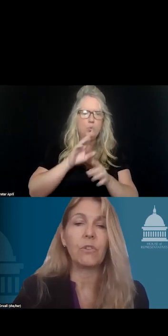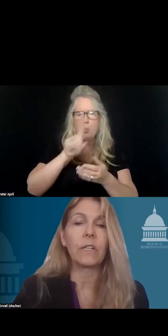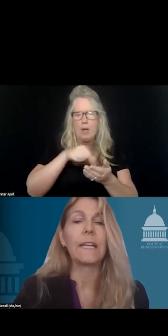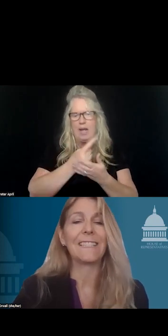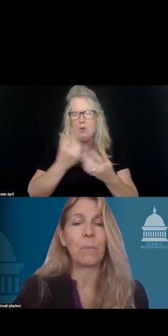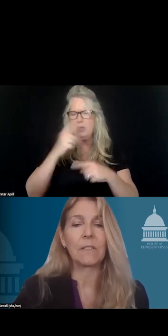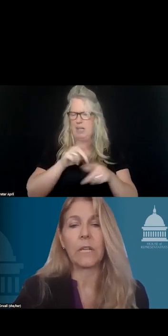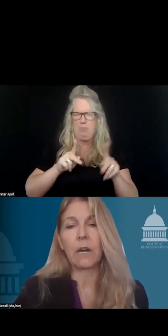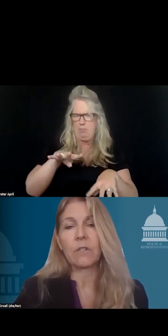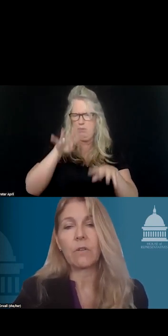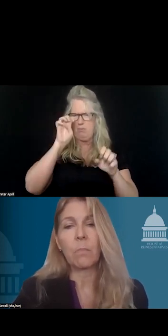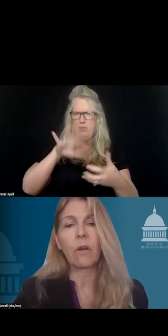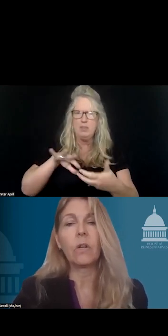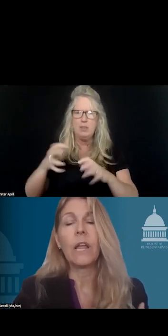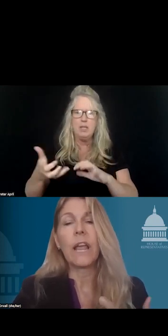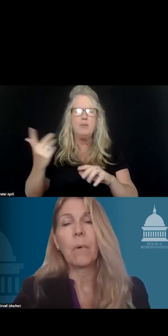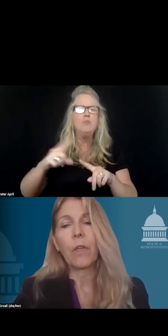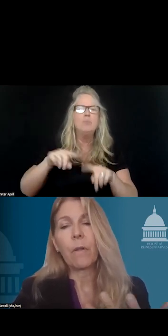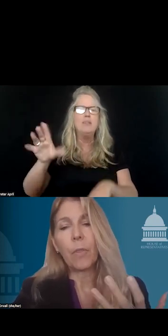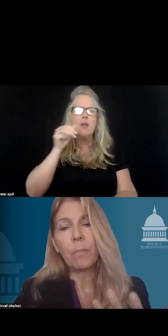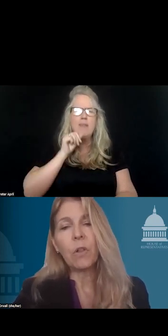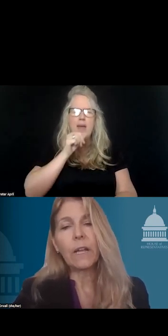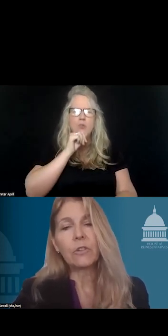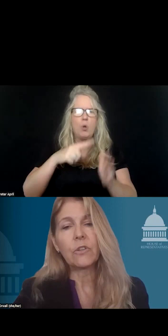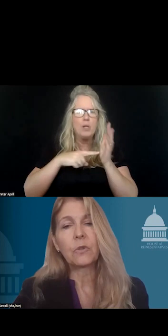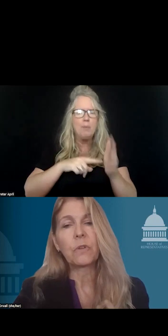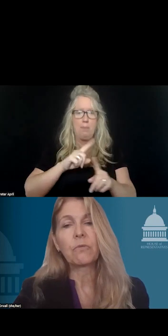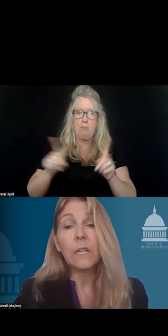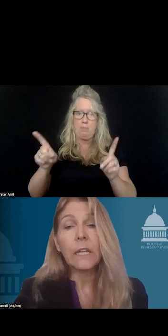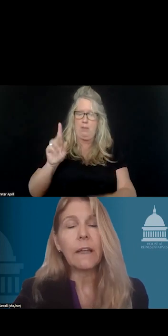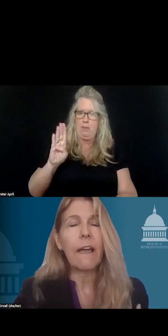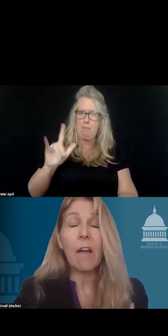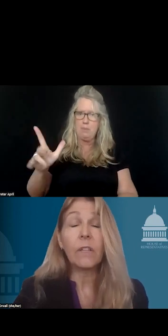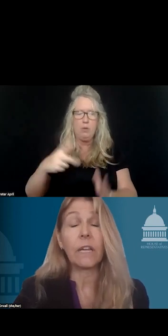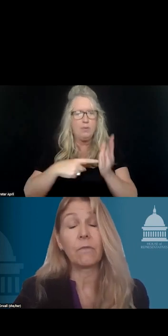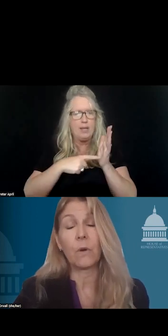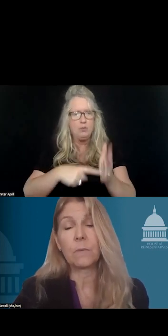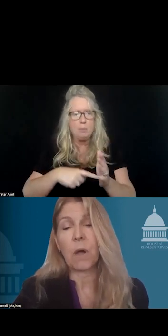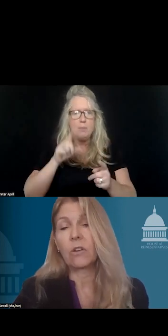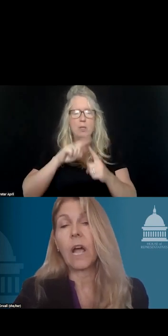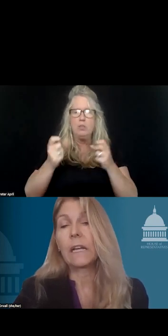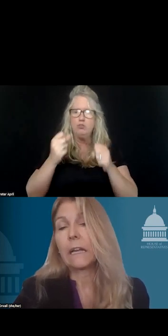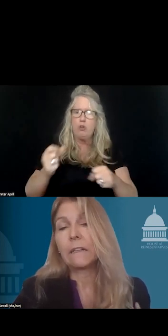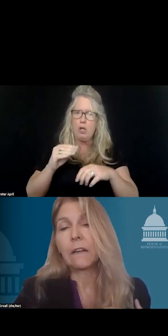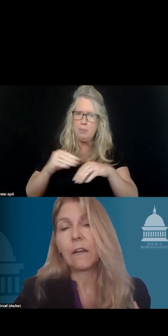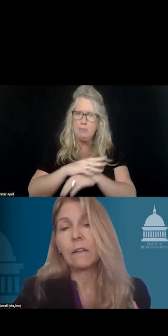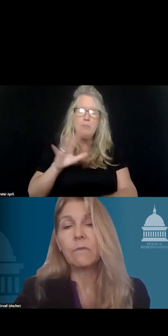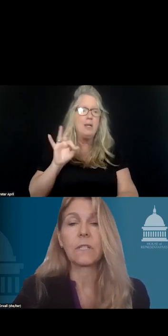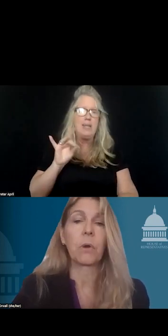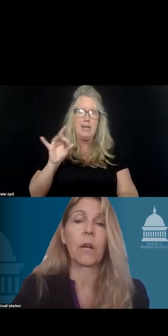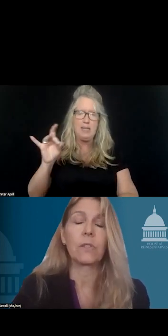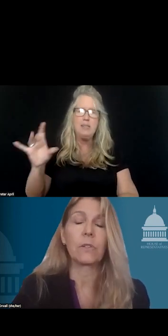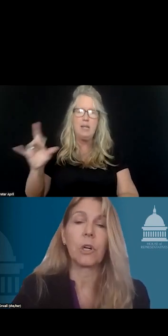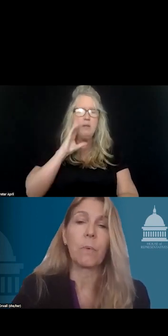of confusion. It's based on the Arizona model. But the bill I introduced was really heavily influenced by our 988